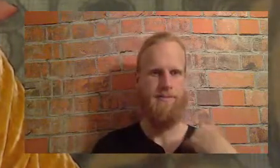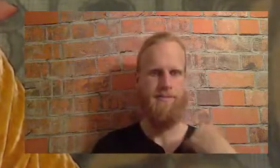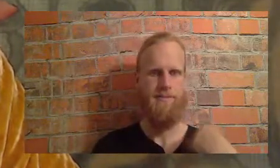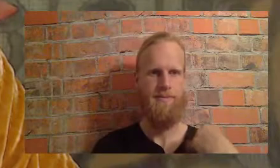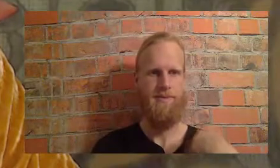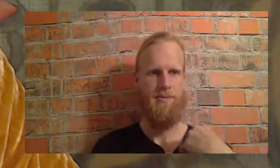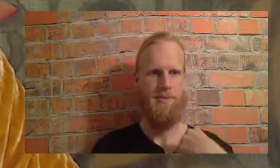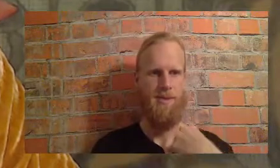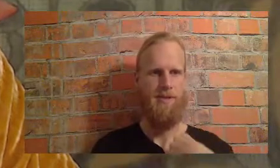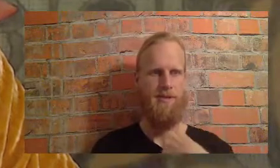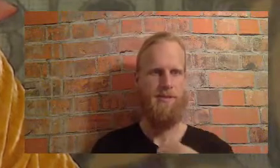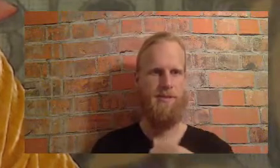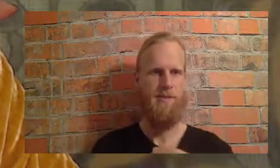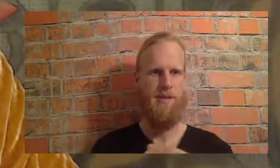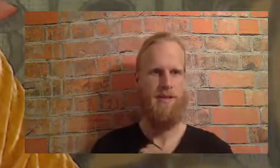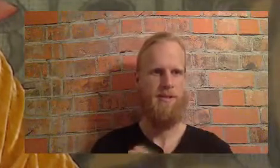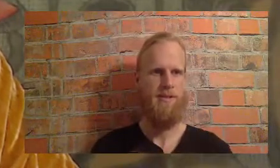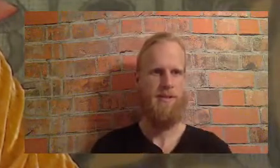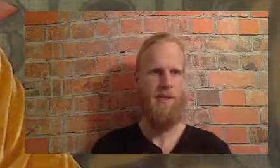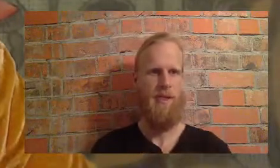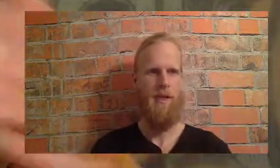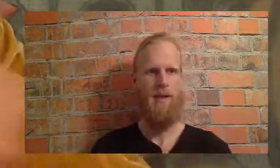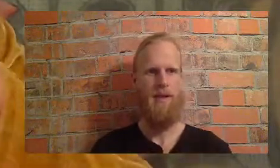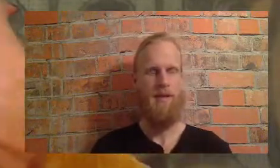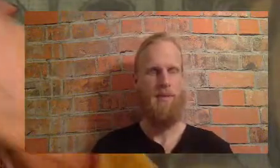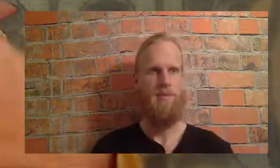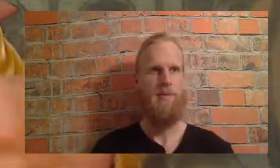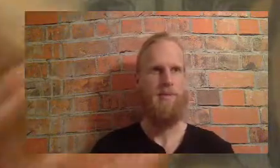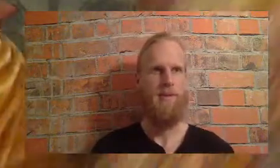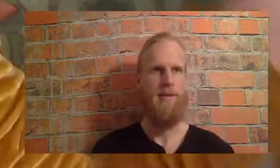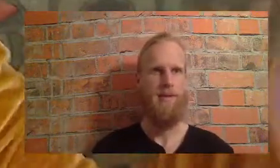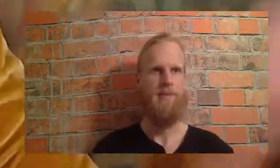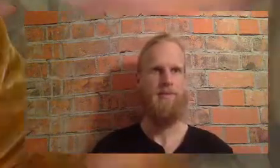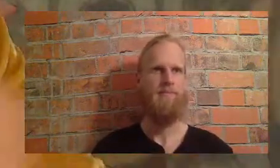my health, and my peace back.